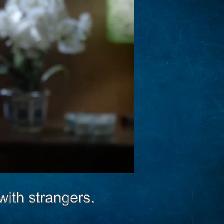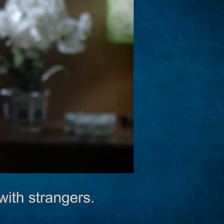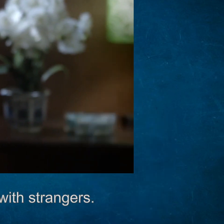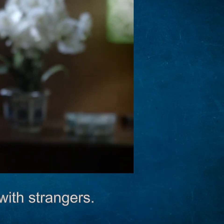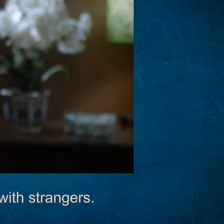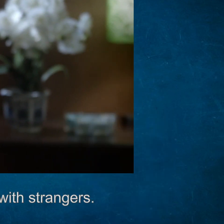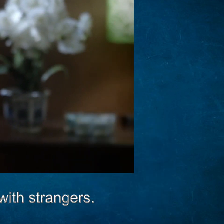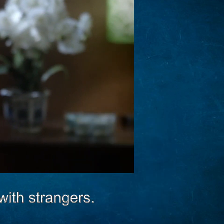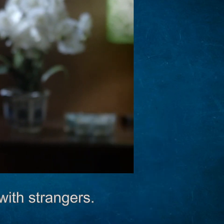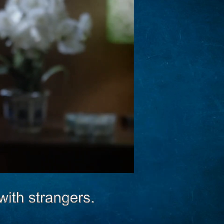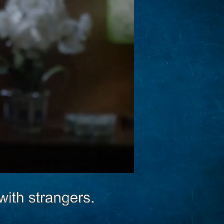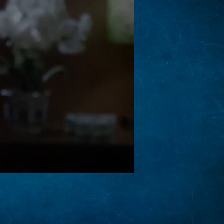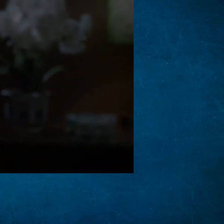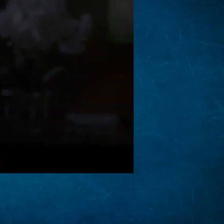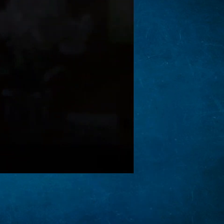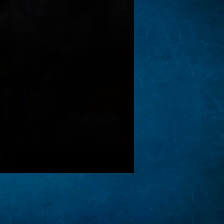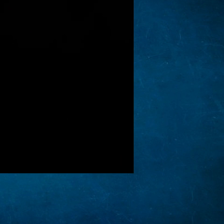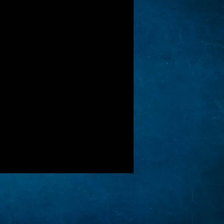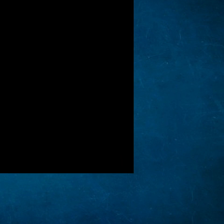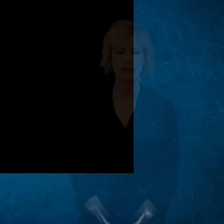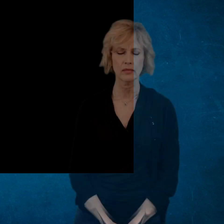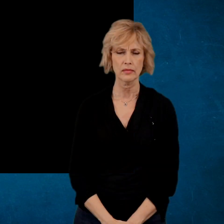alleys with strangers.